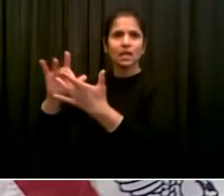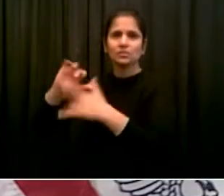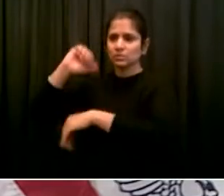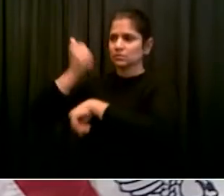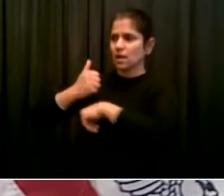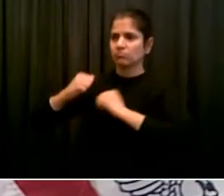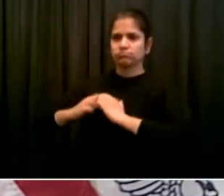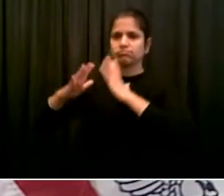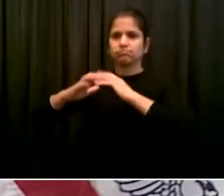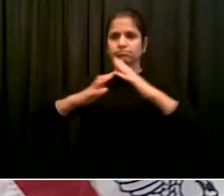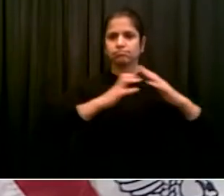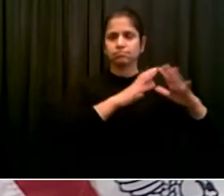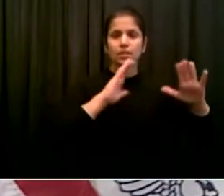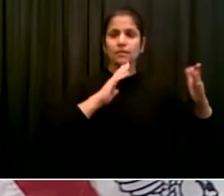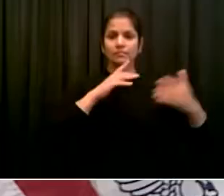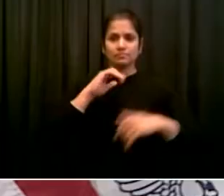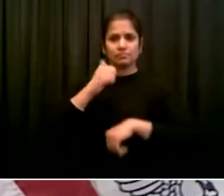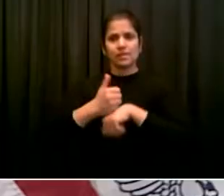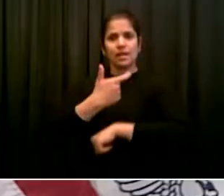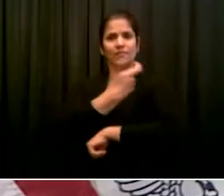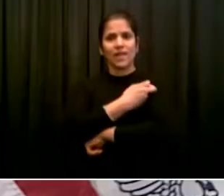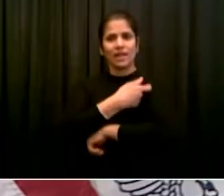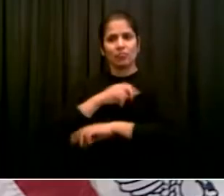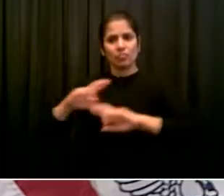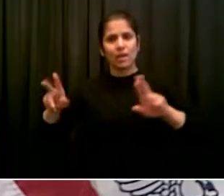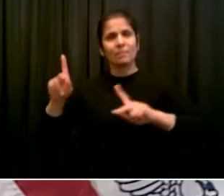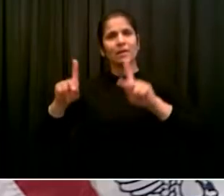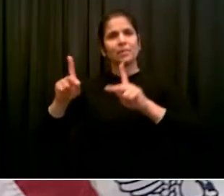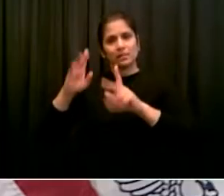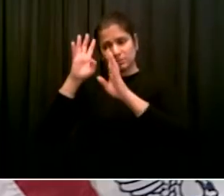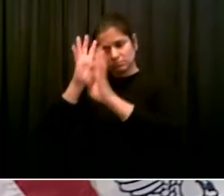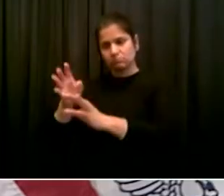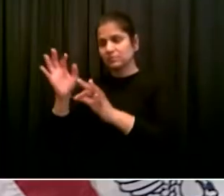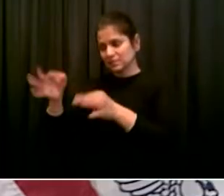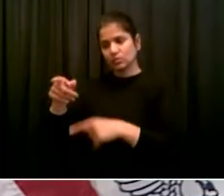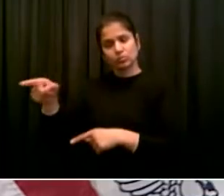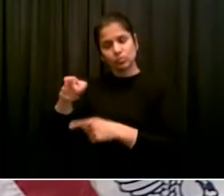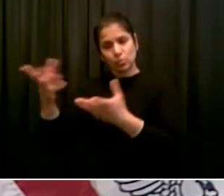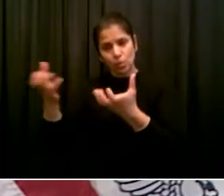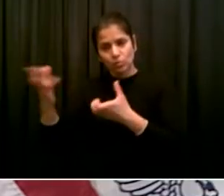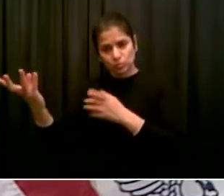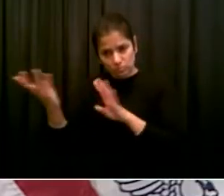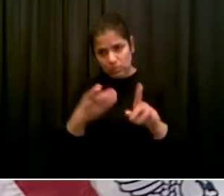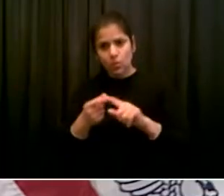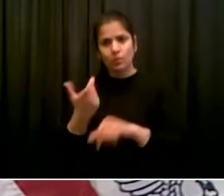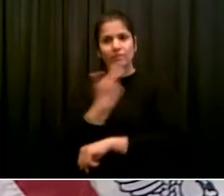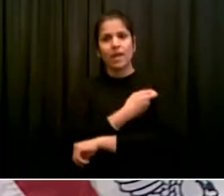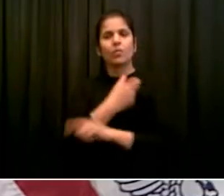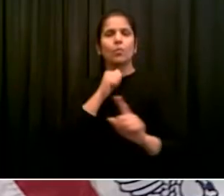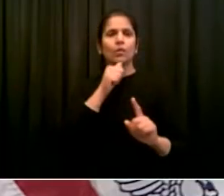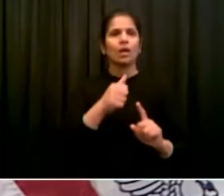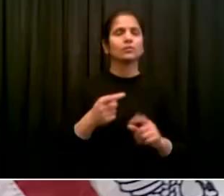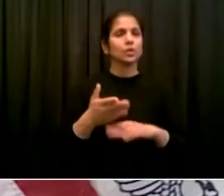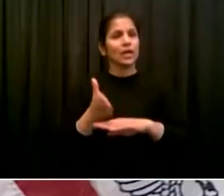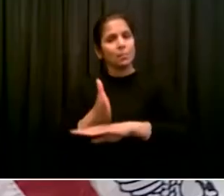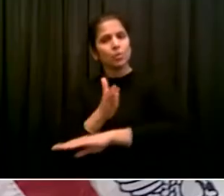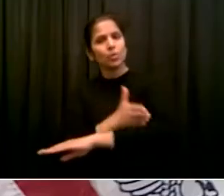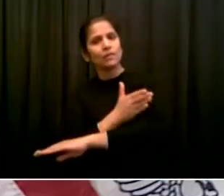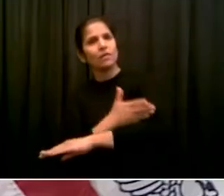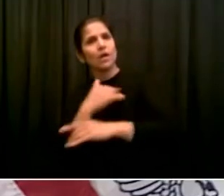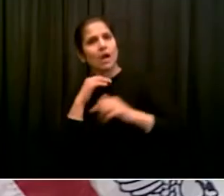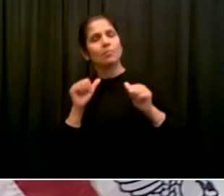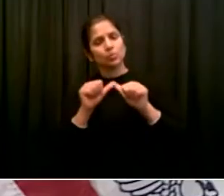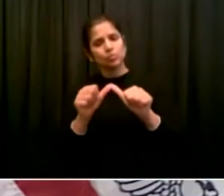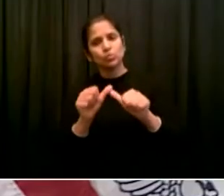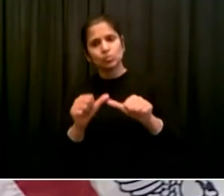people are making their own choices. And we have to keep doing better, and we will. Absolute and total respect.